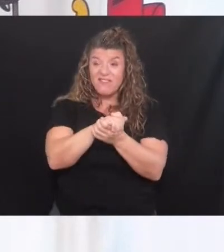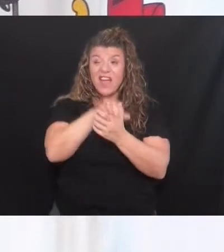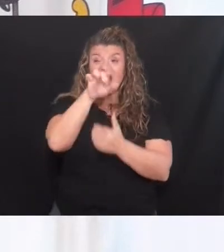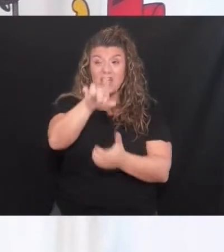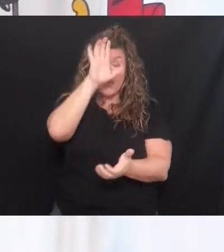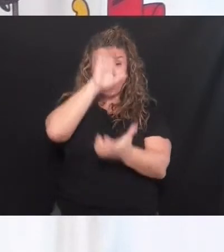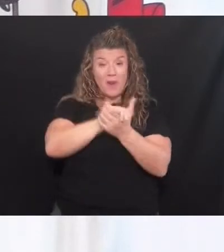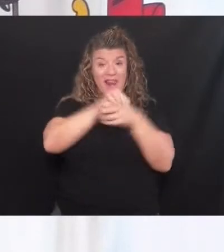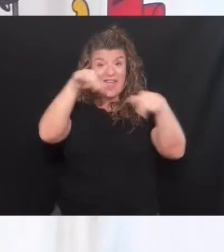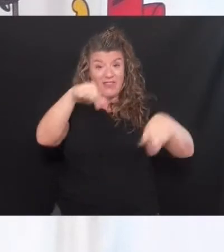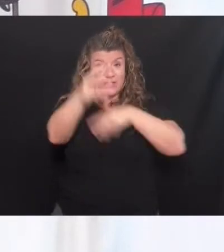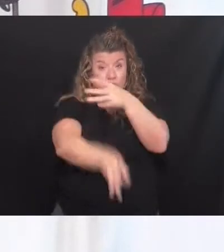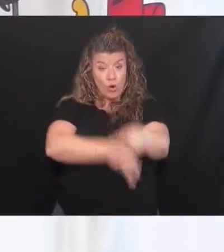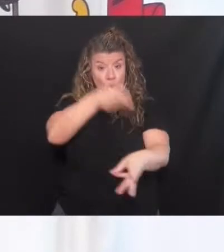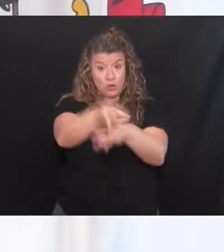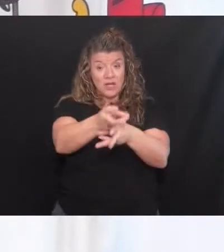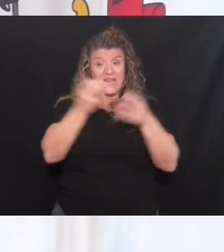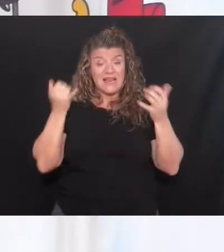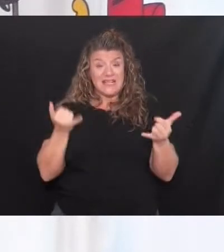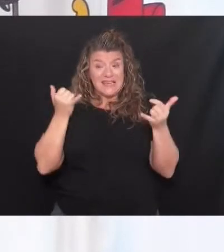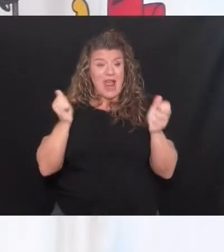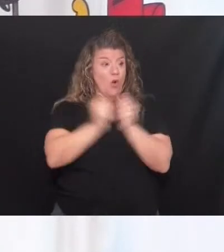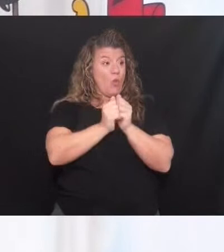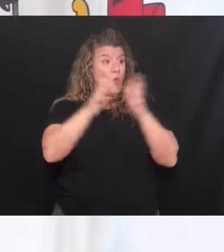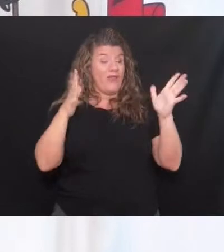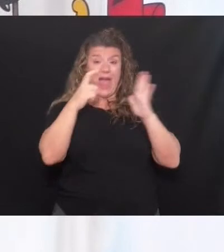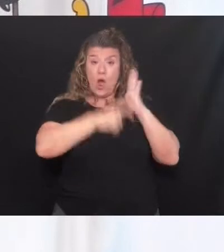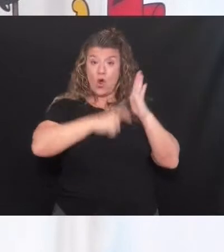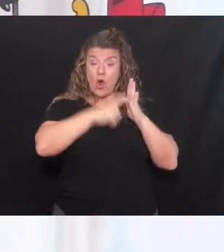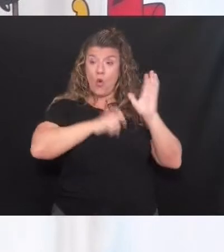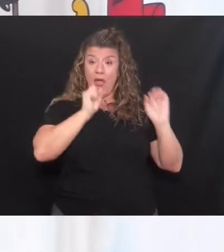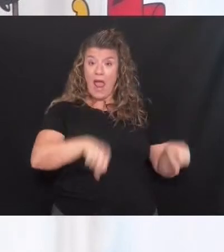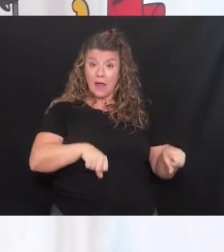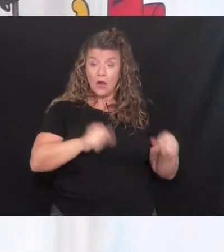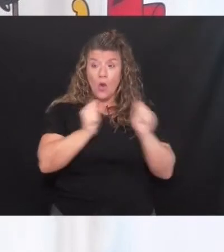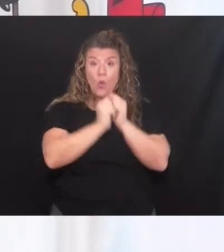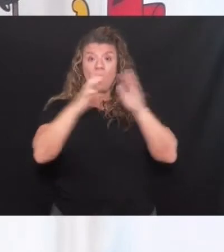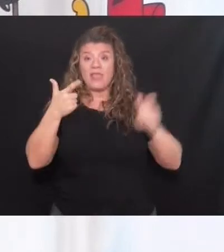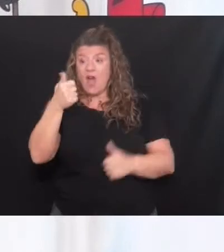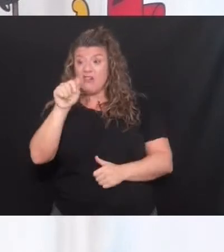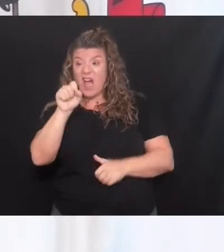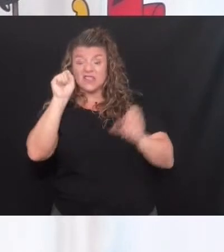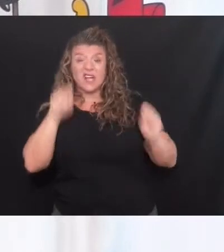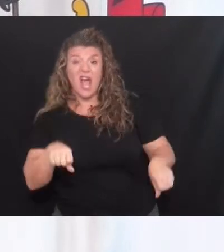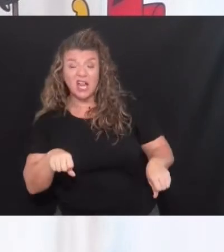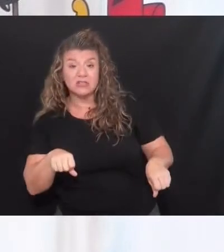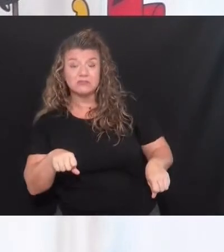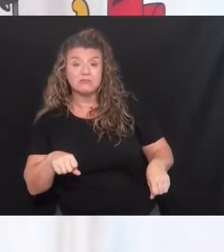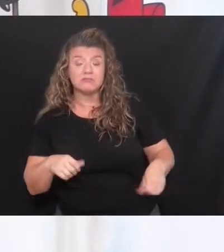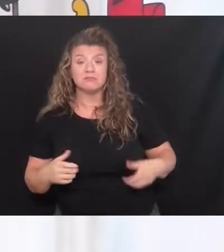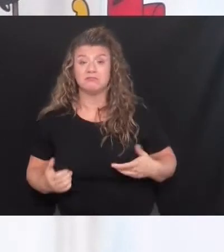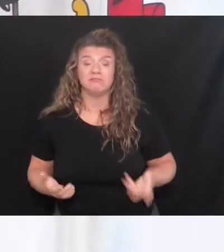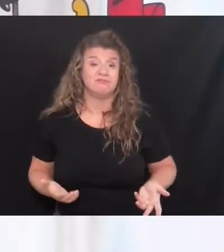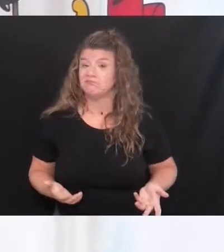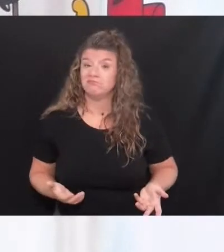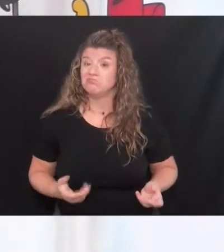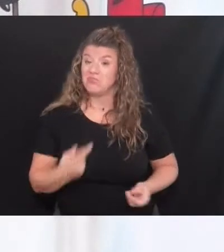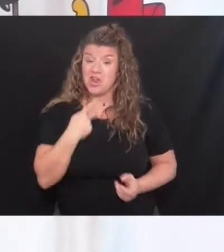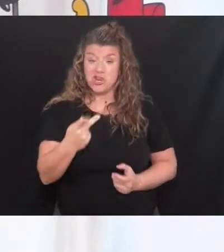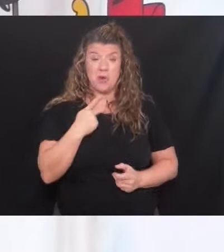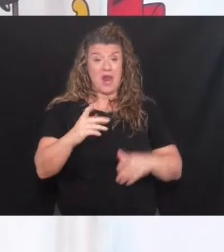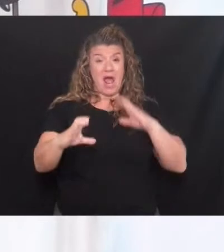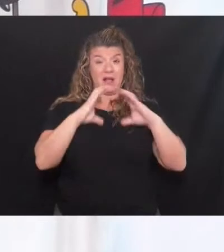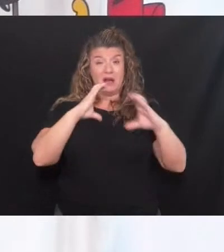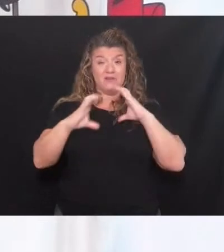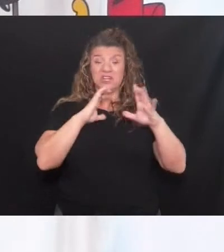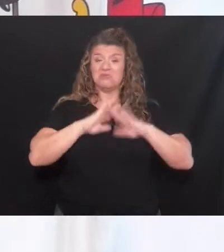this world can today do without coal or do without gas, then we don't need to have a conversation, because I think that's